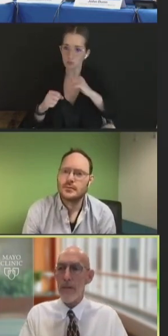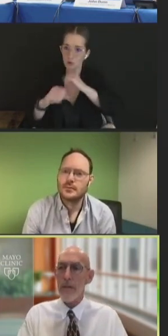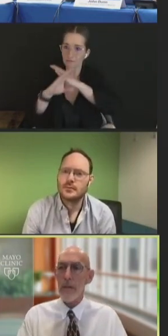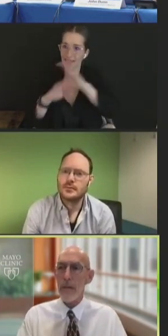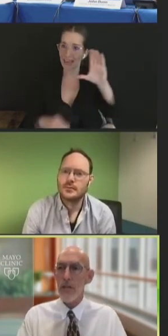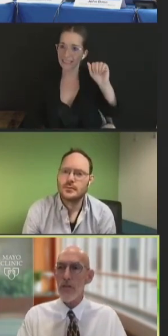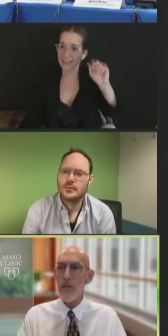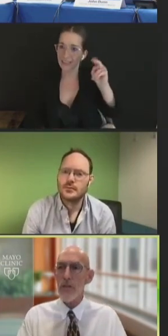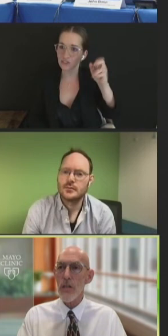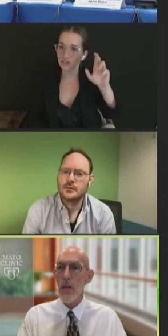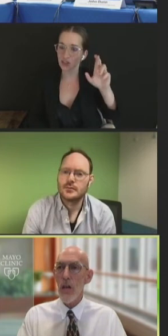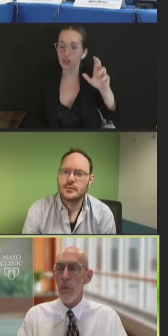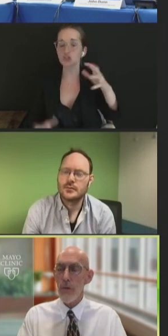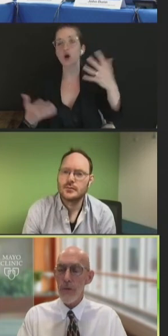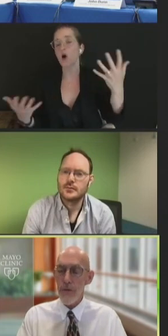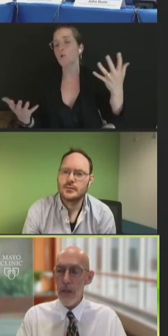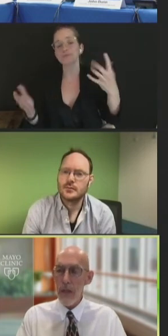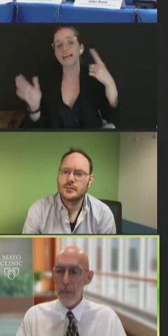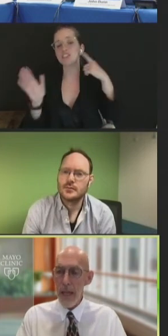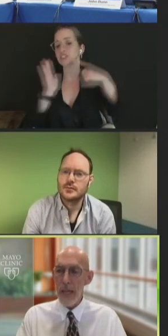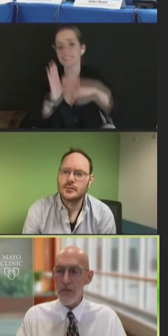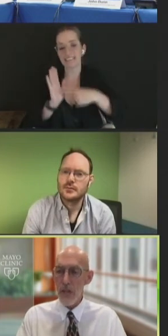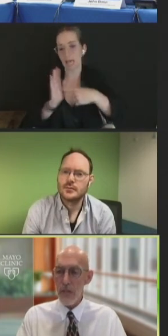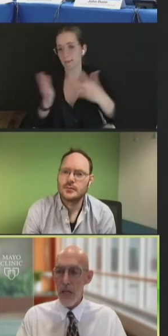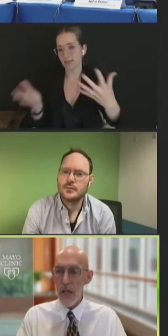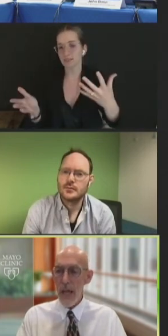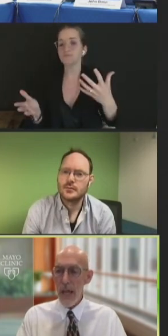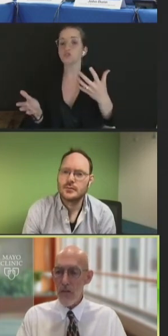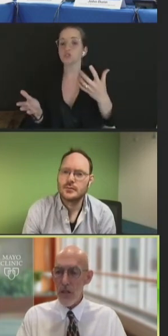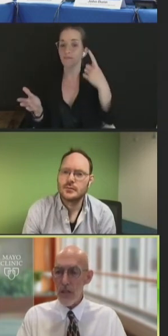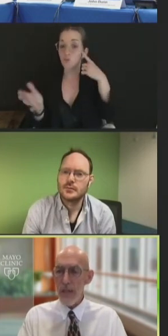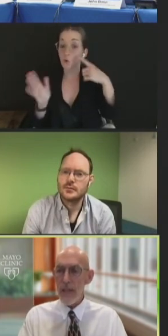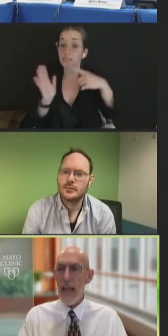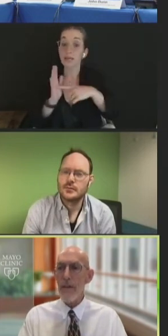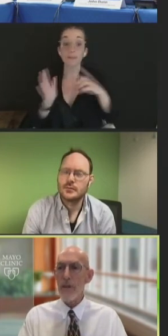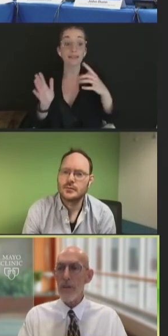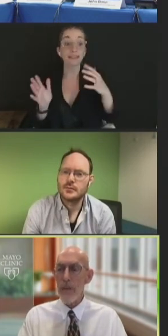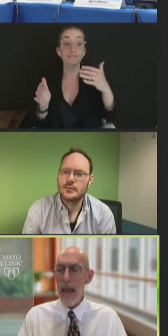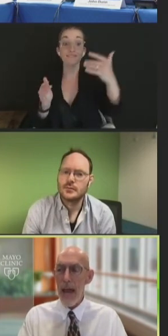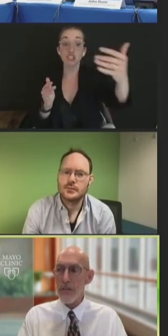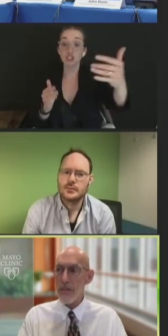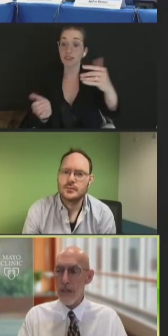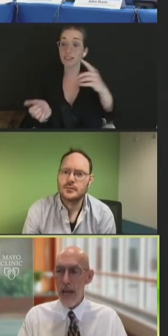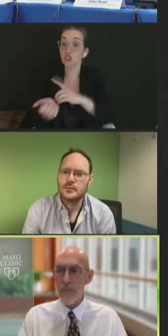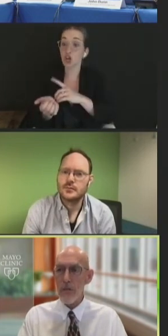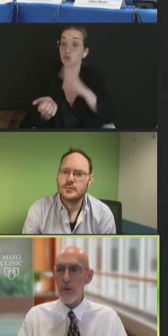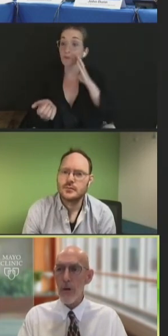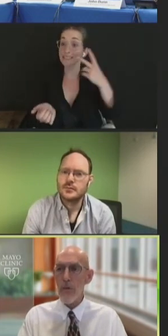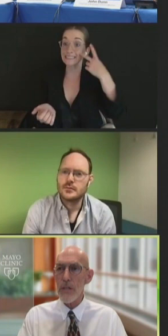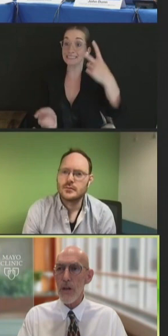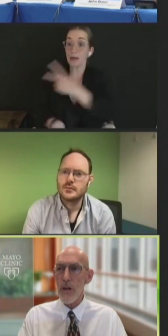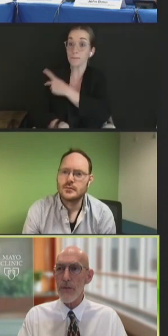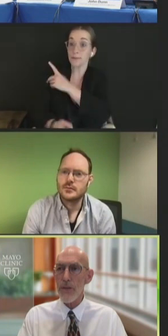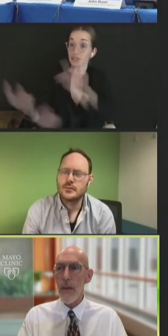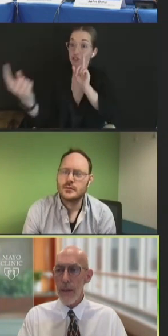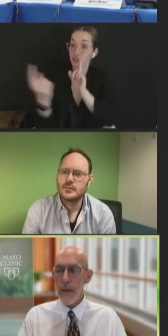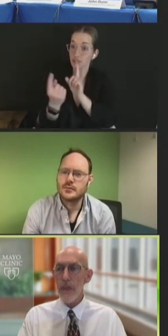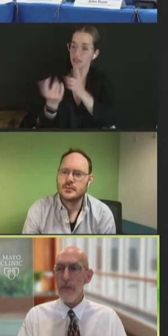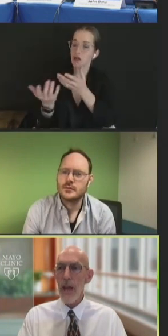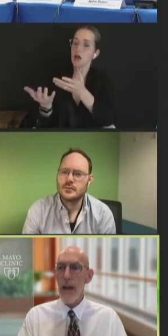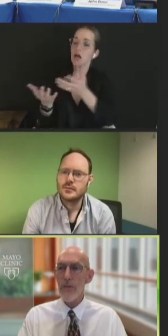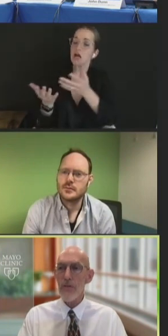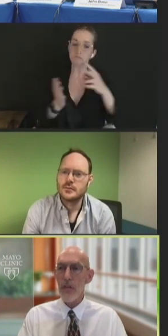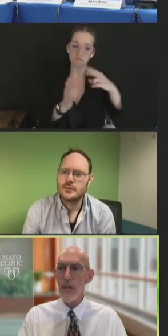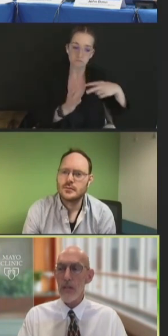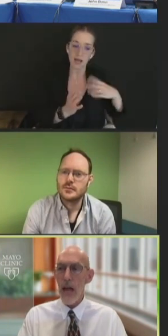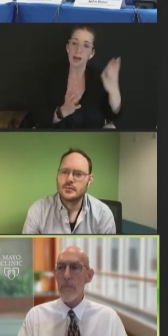happen is clinicians will see a patient, and just like they have their past laboratory results, they'll also